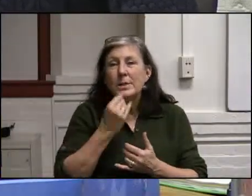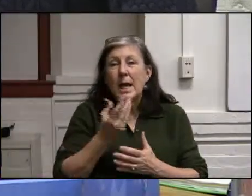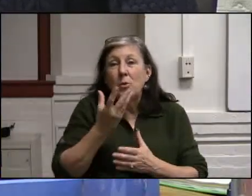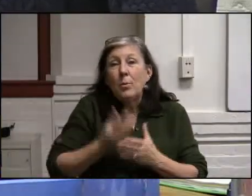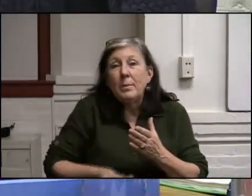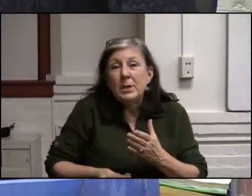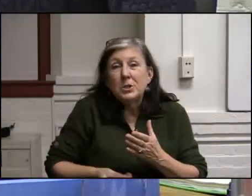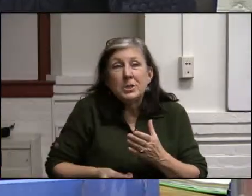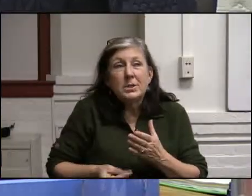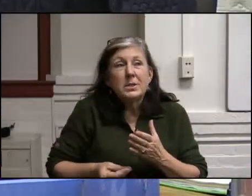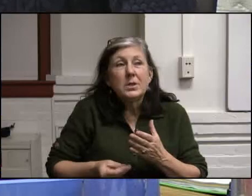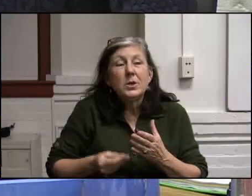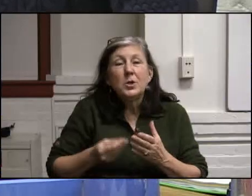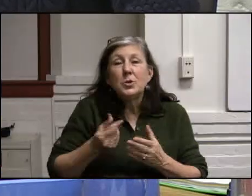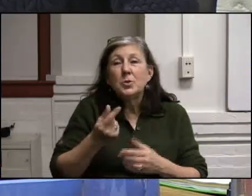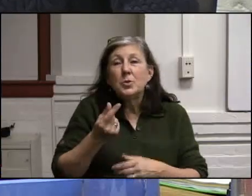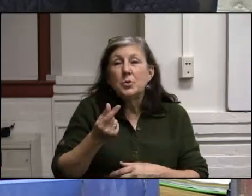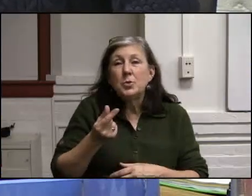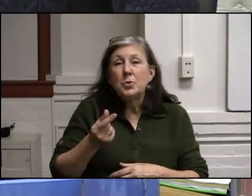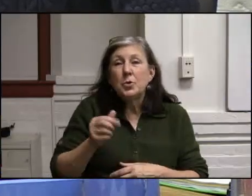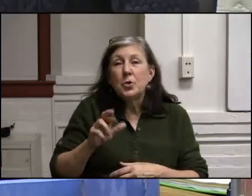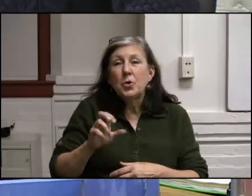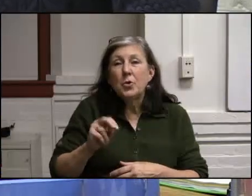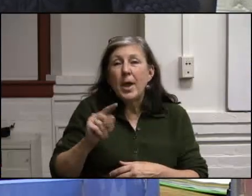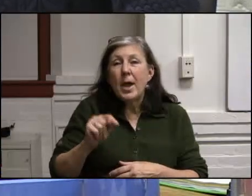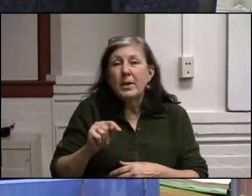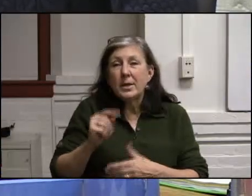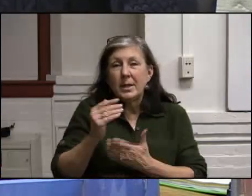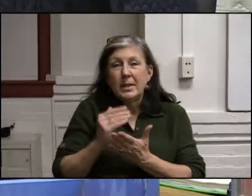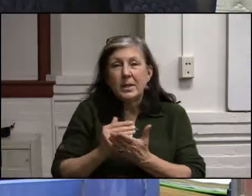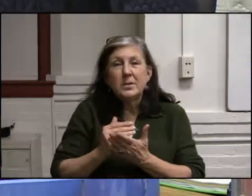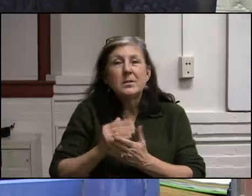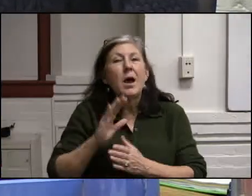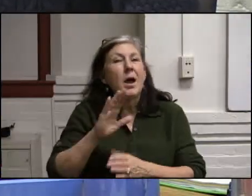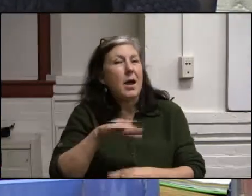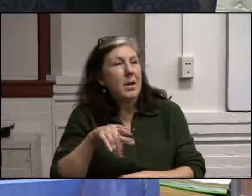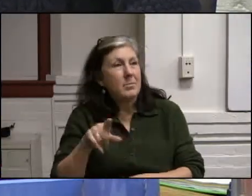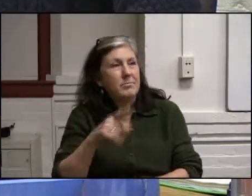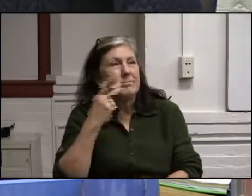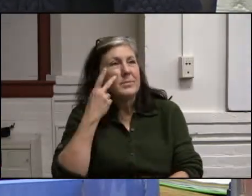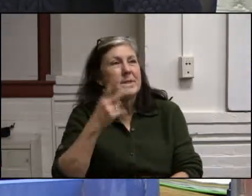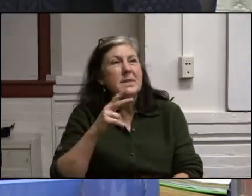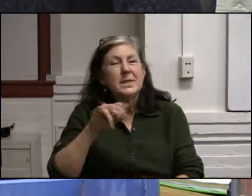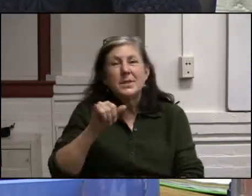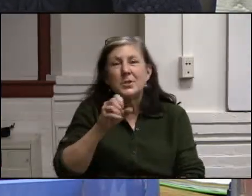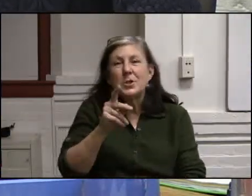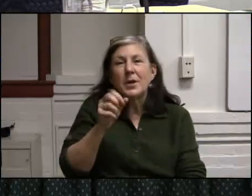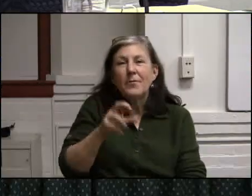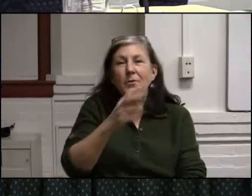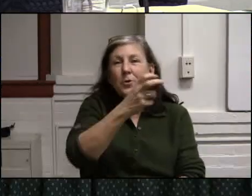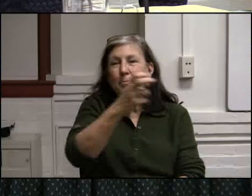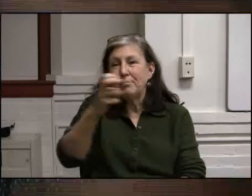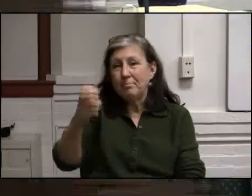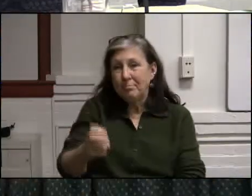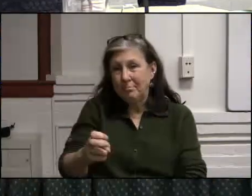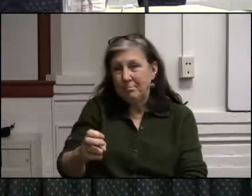to the grand list, and we might be hearing from Jennifer. We will.